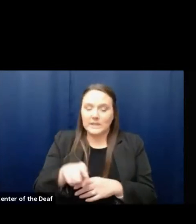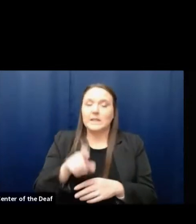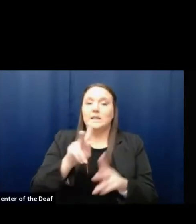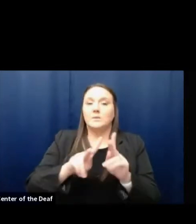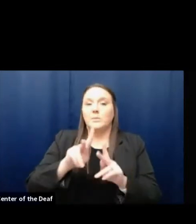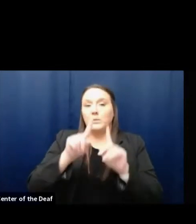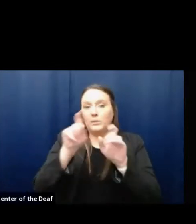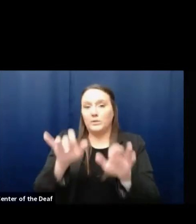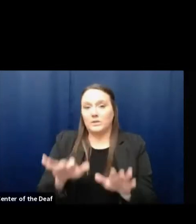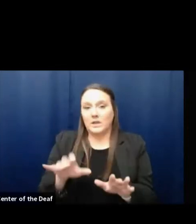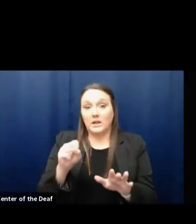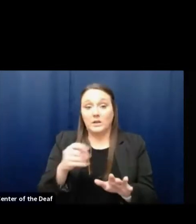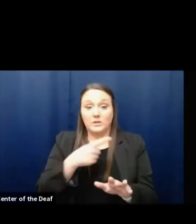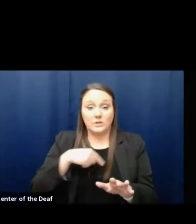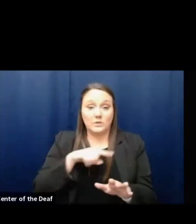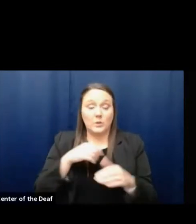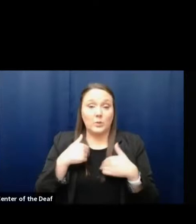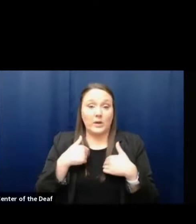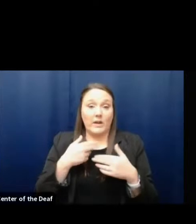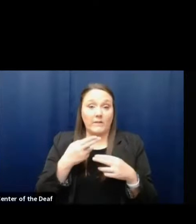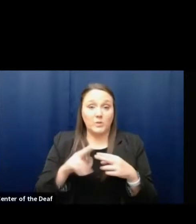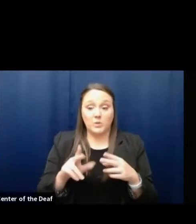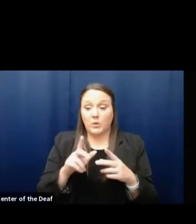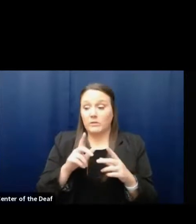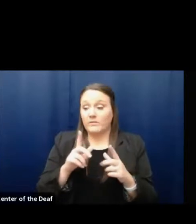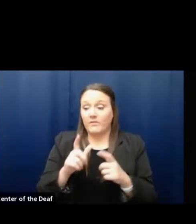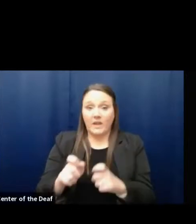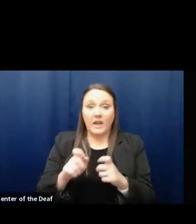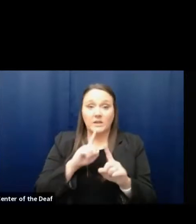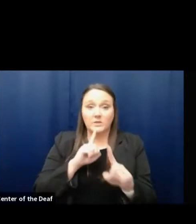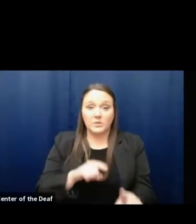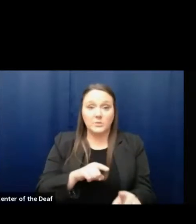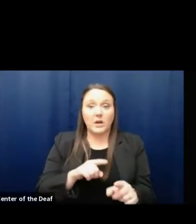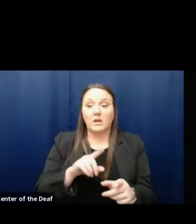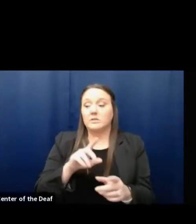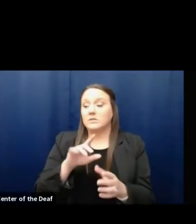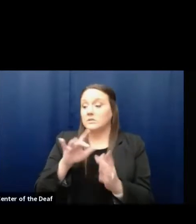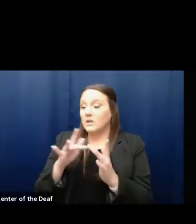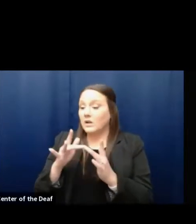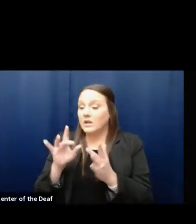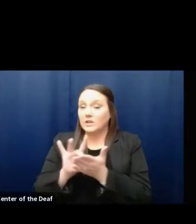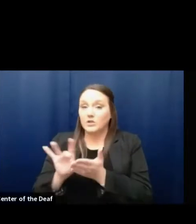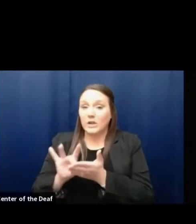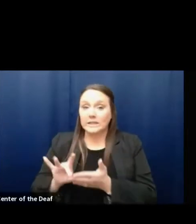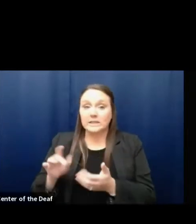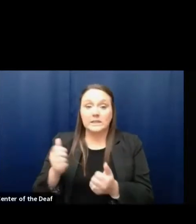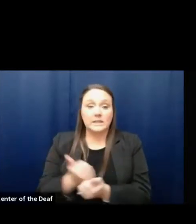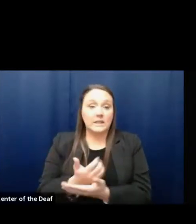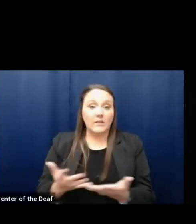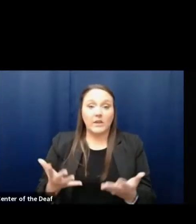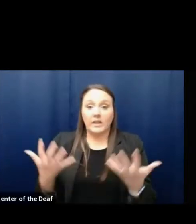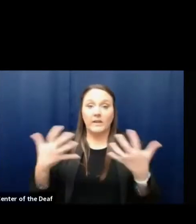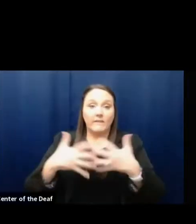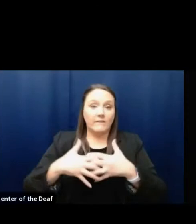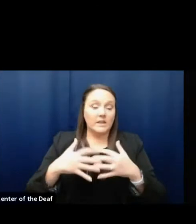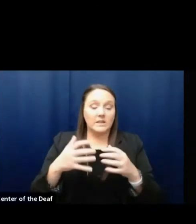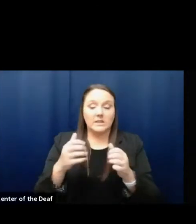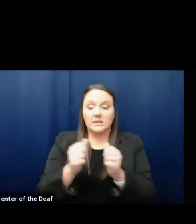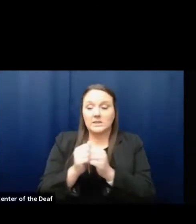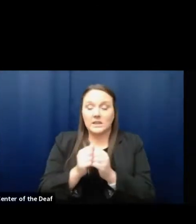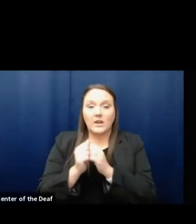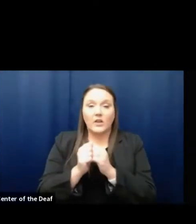we can have quick, rapid response, turnaround for contact tracing. All of those things fit together. They're all